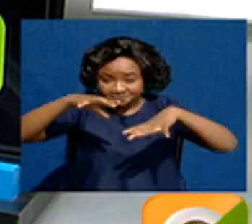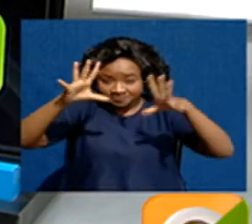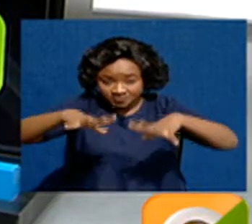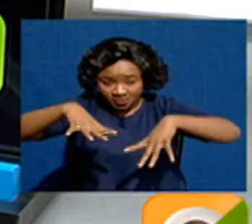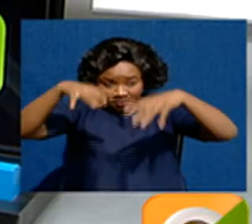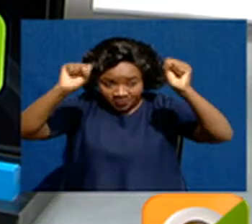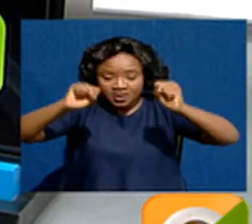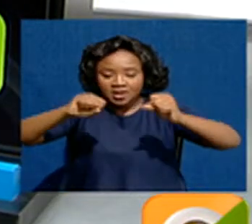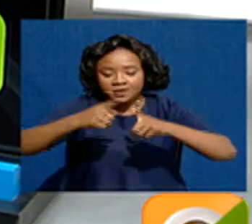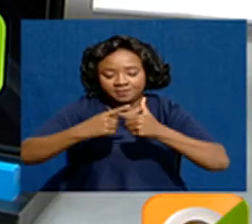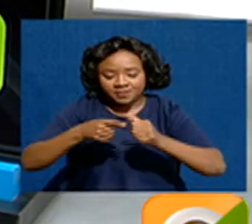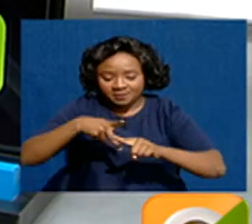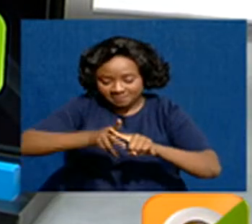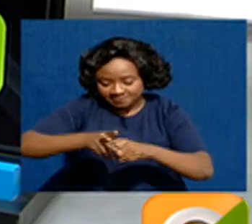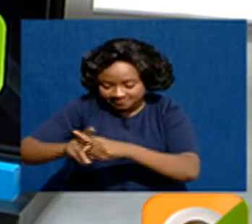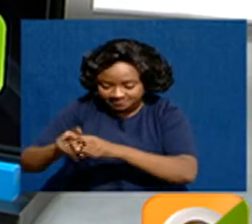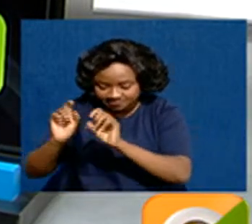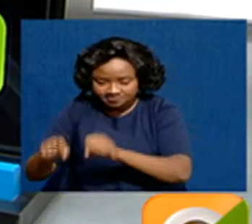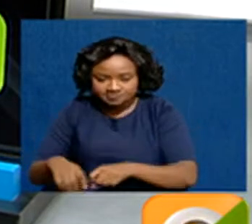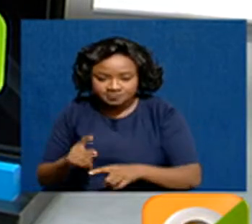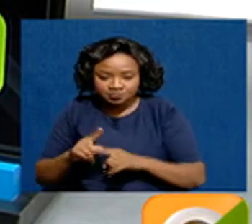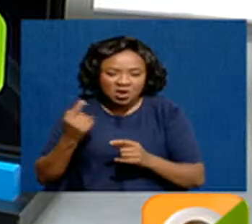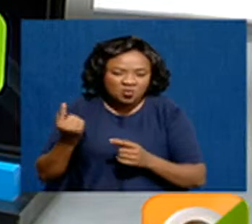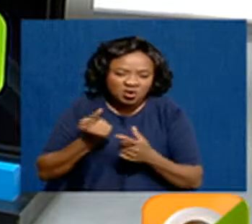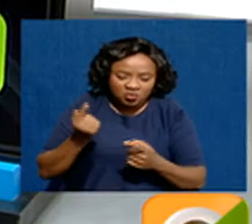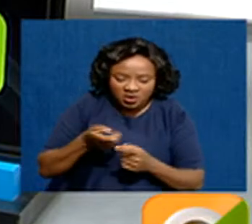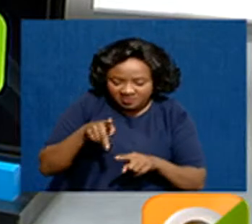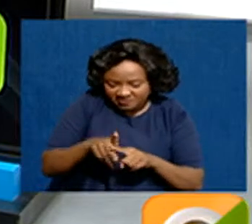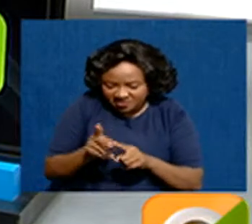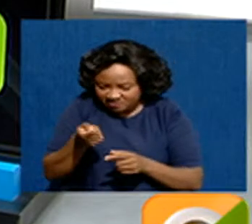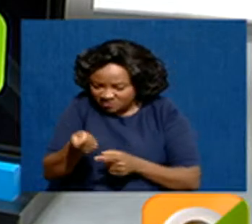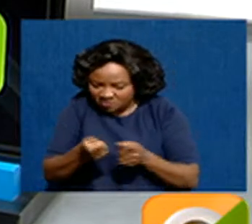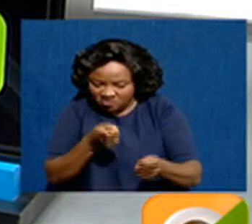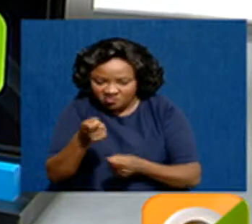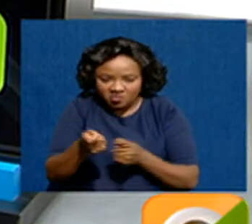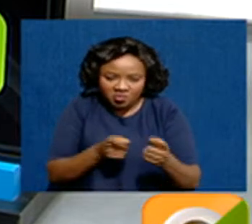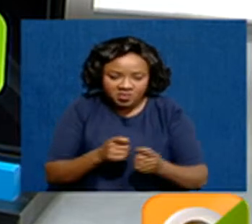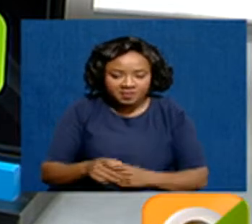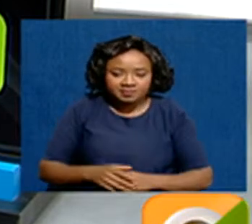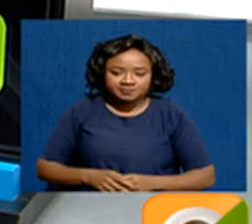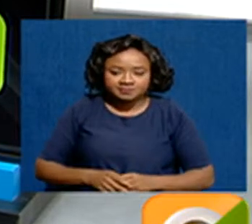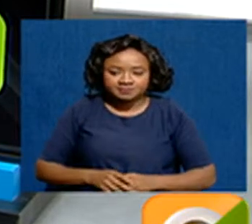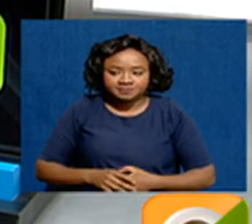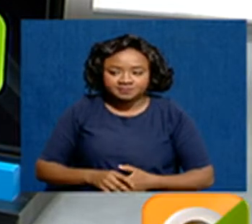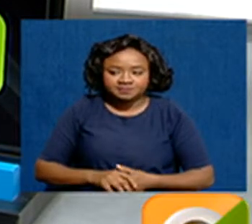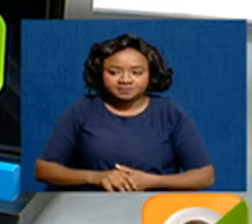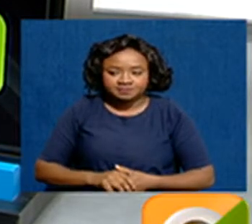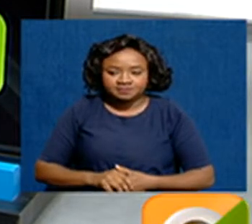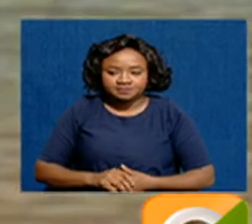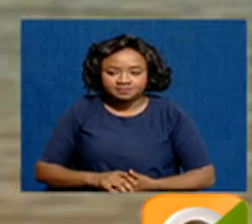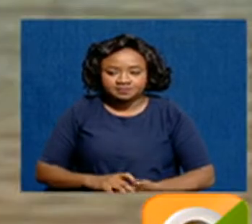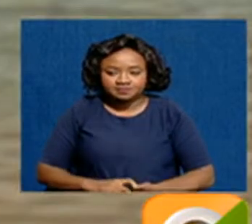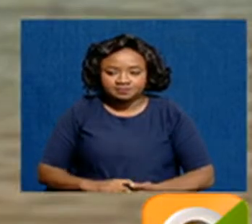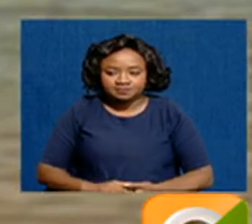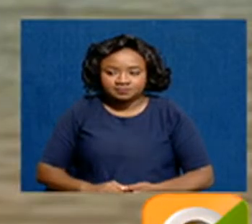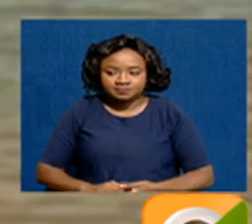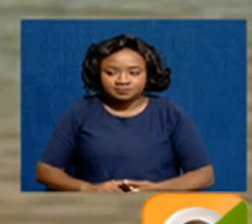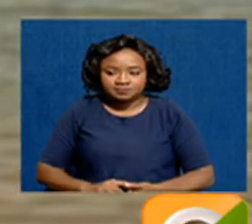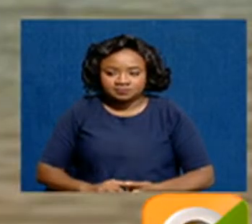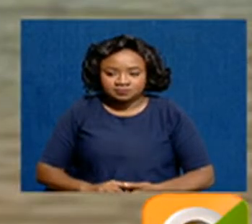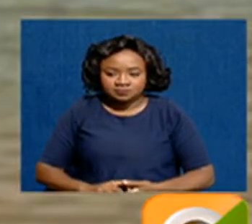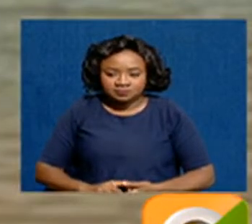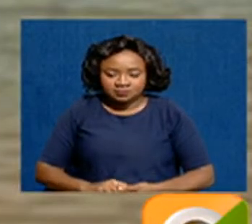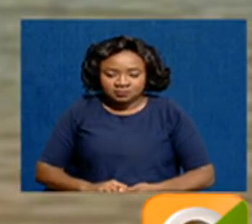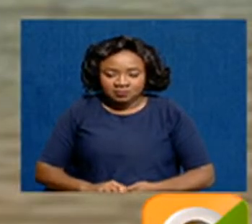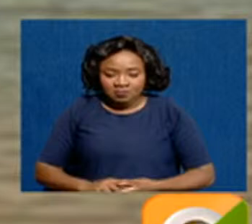to restore crossings only, not reconstruction of the road. And I am very happy with what Ken has